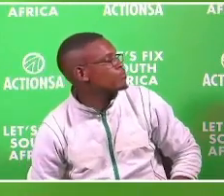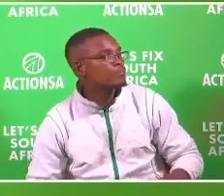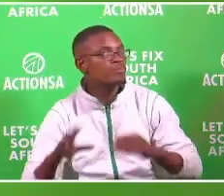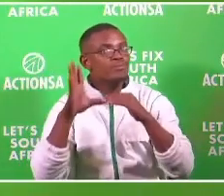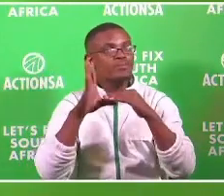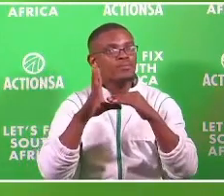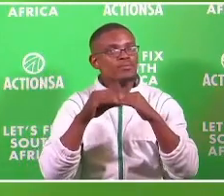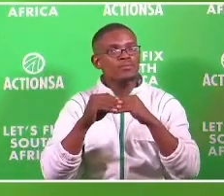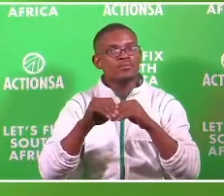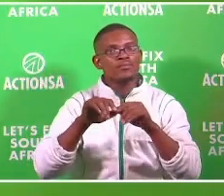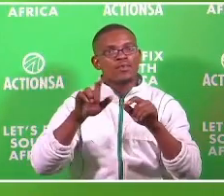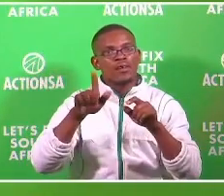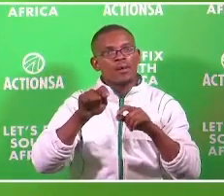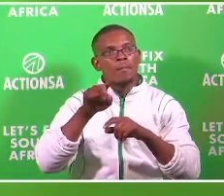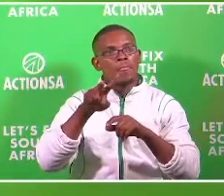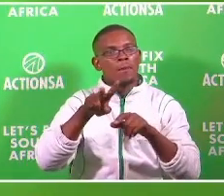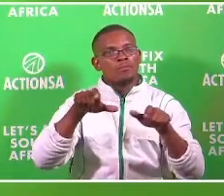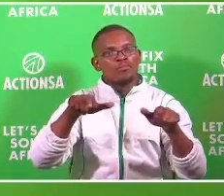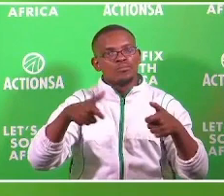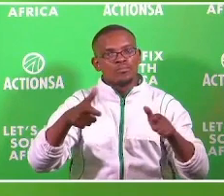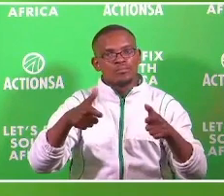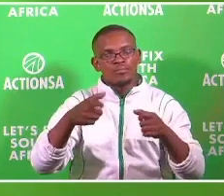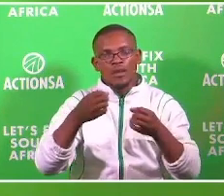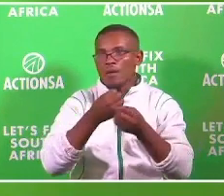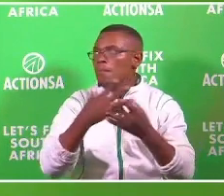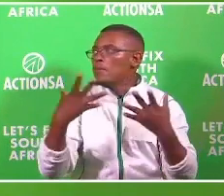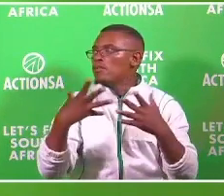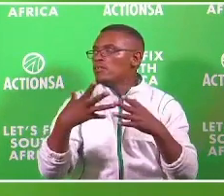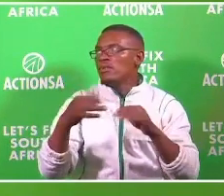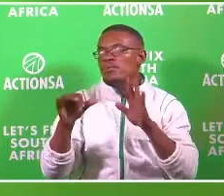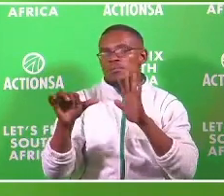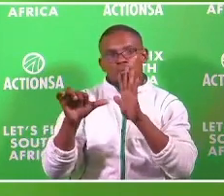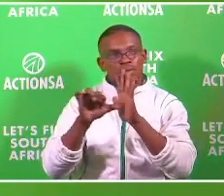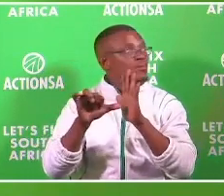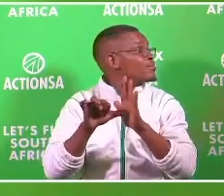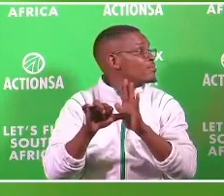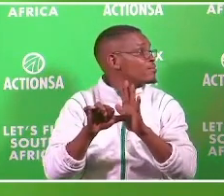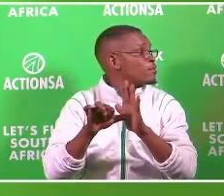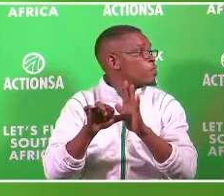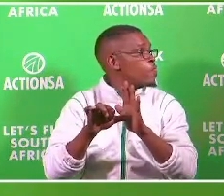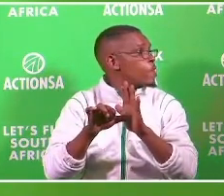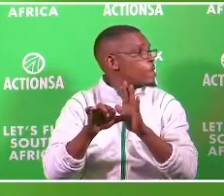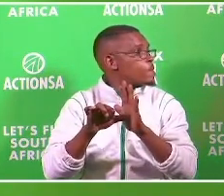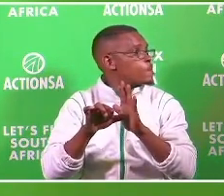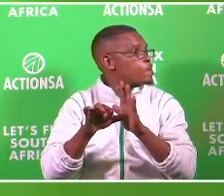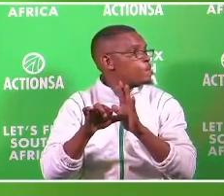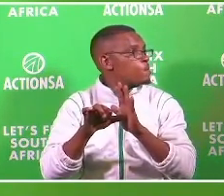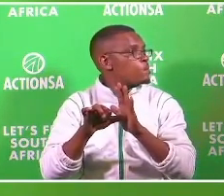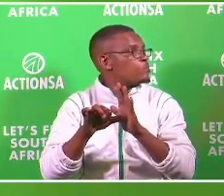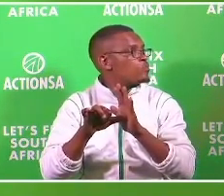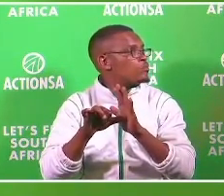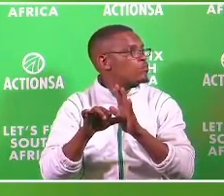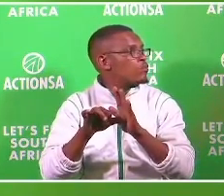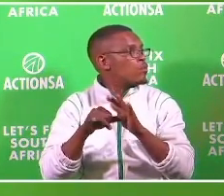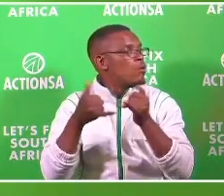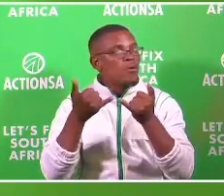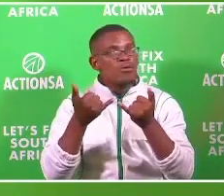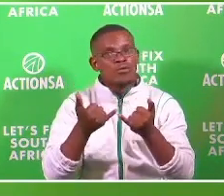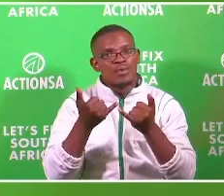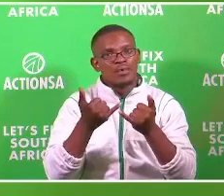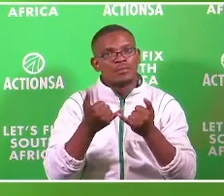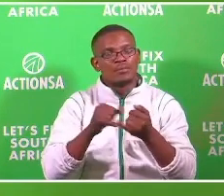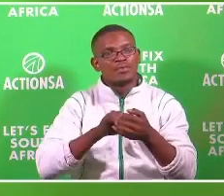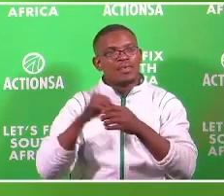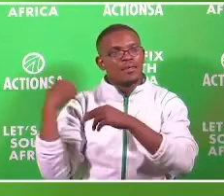members of the media, and most importantly, my fellow delegates, today it's a